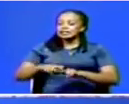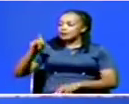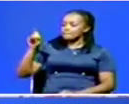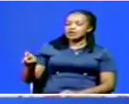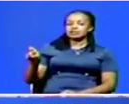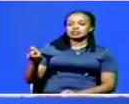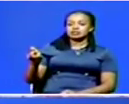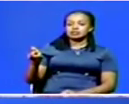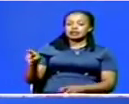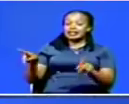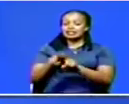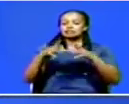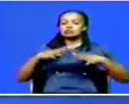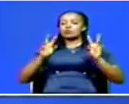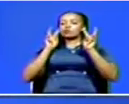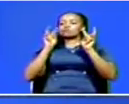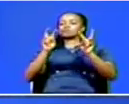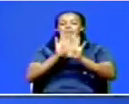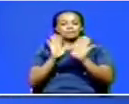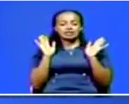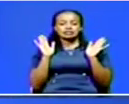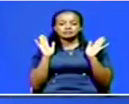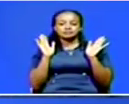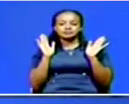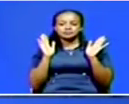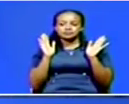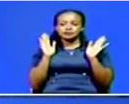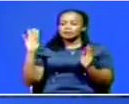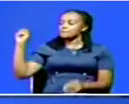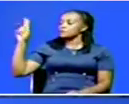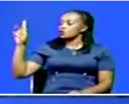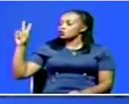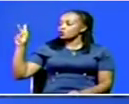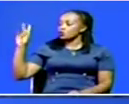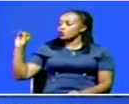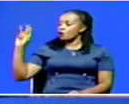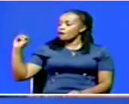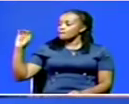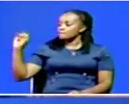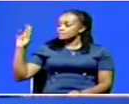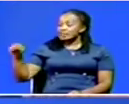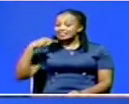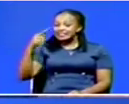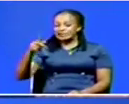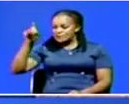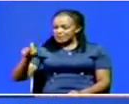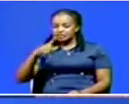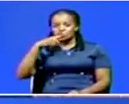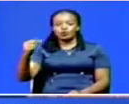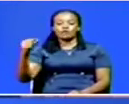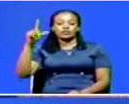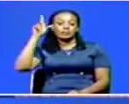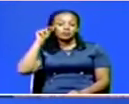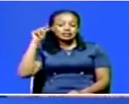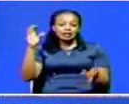sitting as spectators. Senate Majority Leader Kipchumba Murkomen says he will attend the Coast Region BBI event and claimed